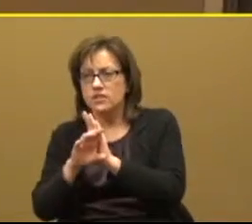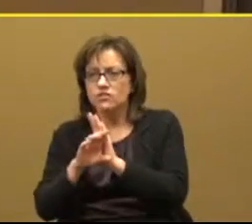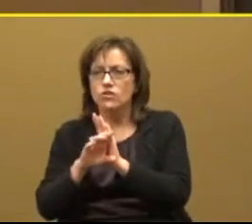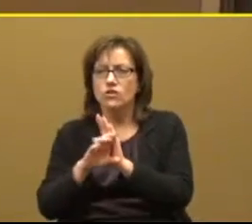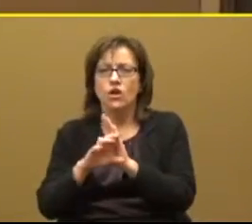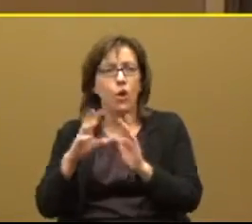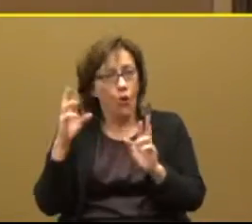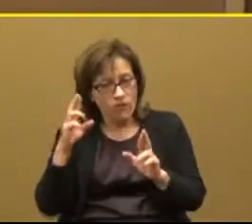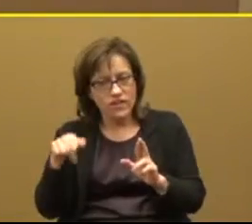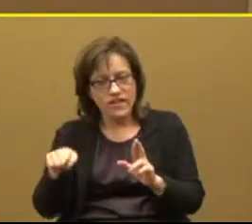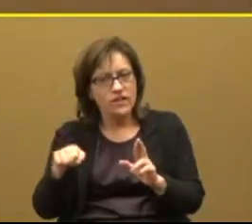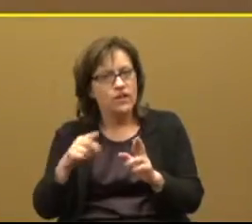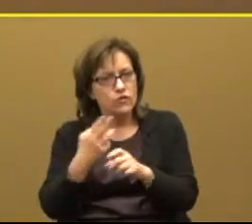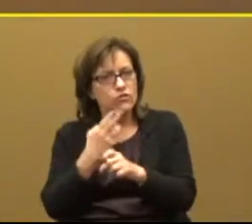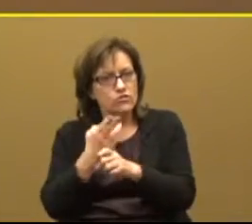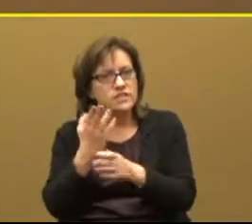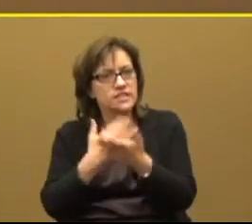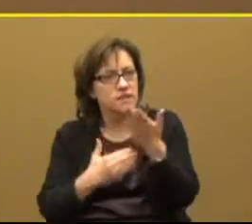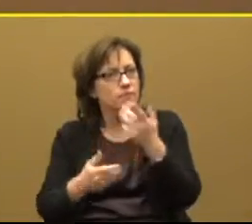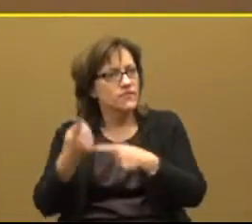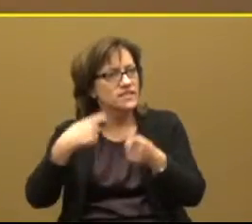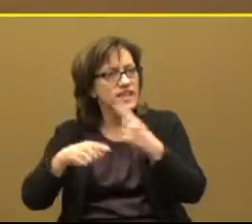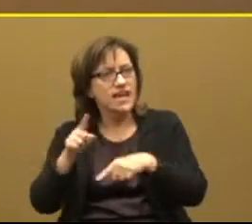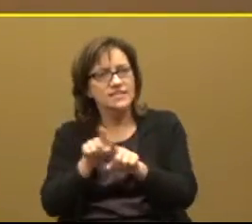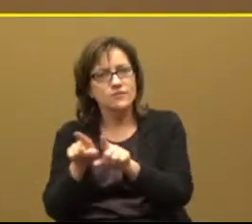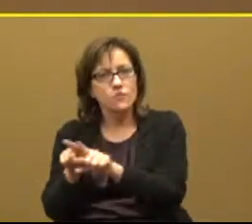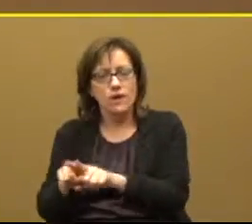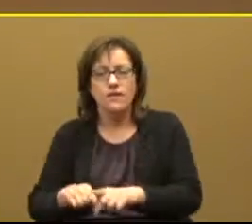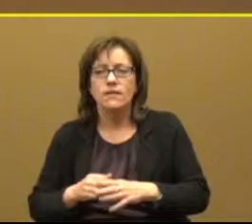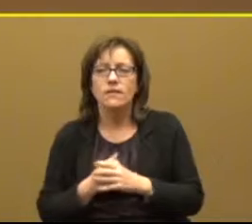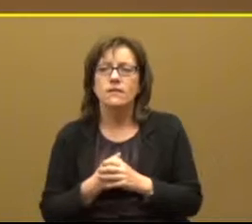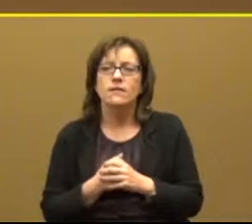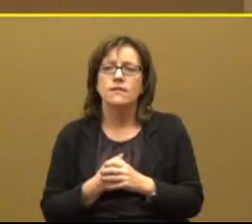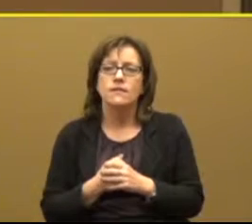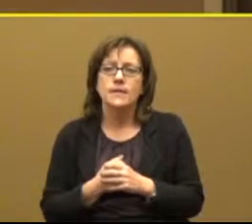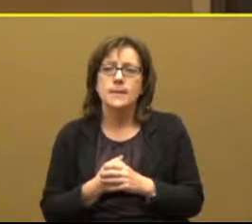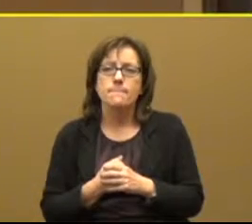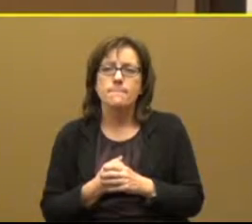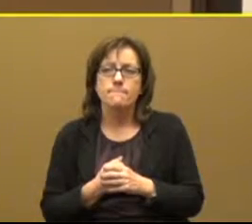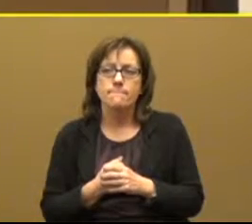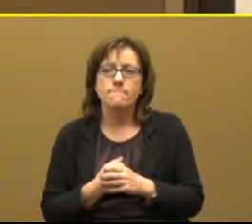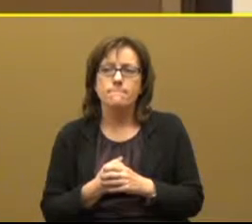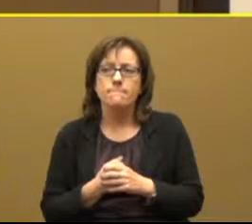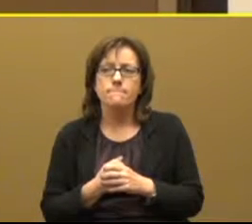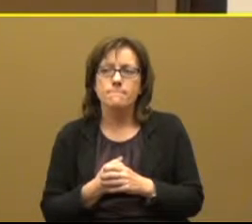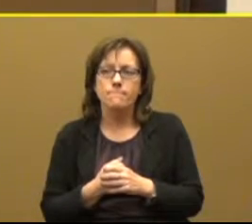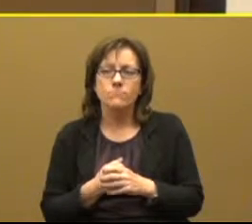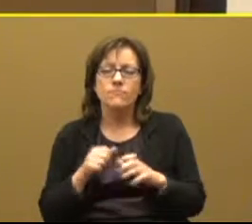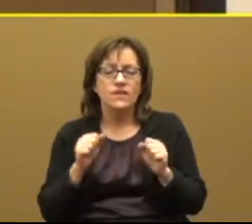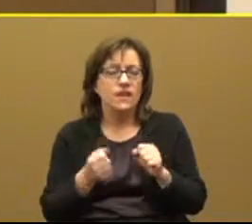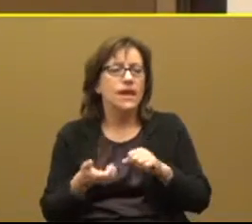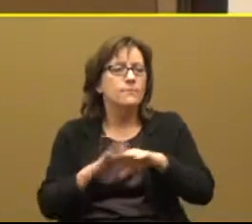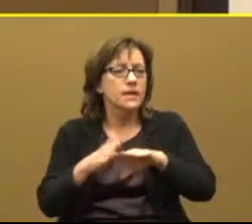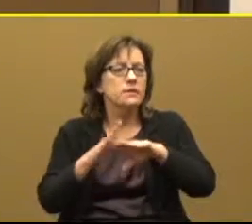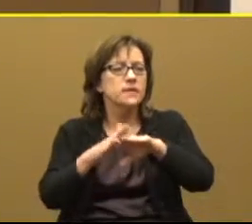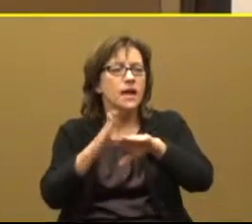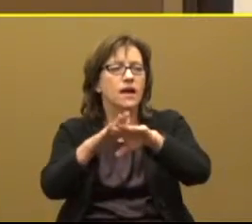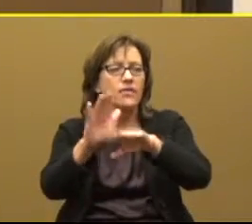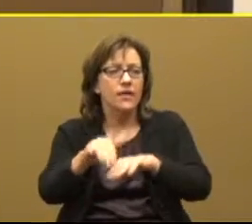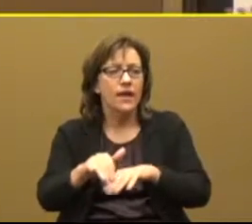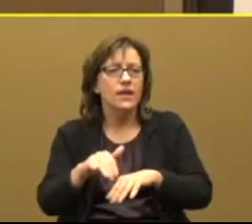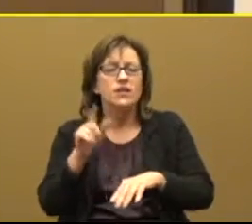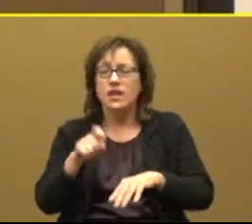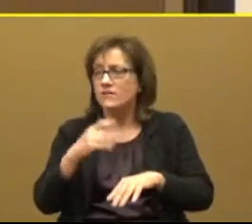some of these signs functionally as well. So you can begin to build on those. So you have to know when you can